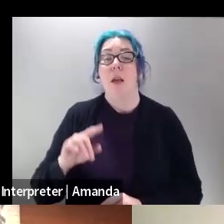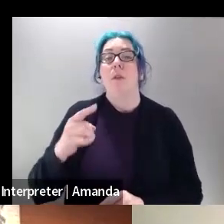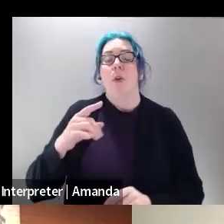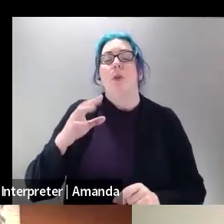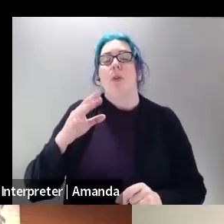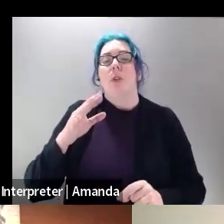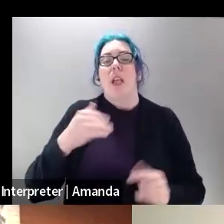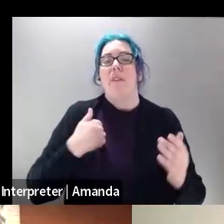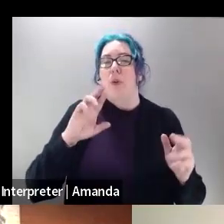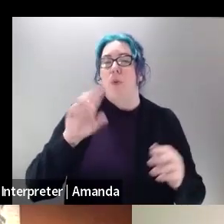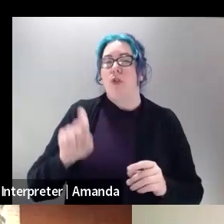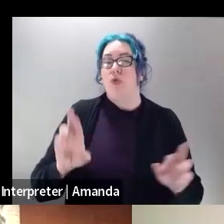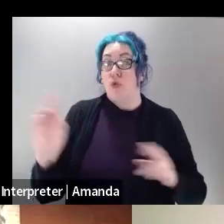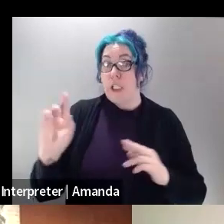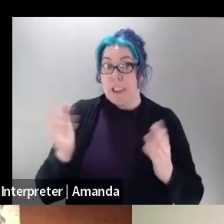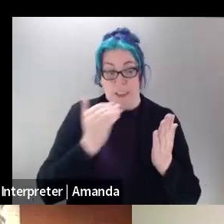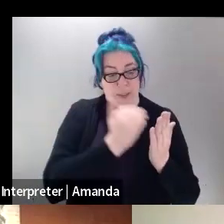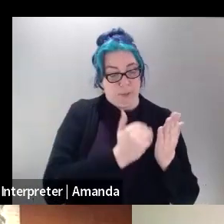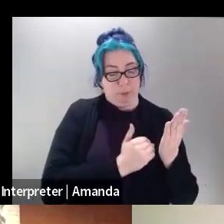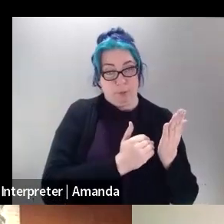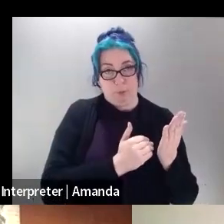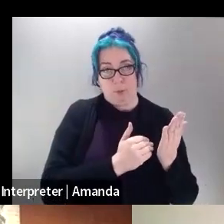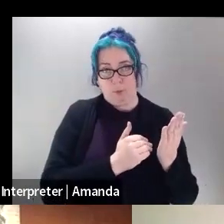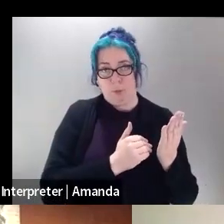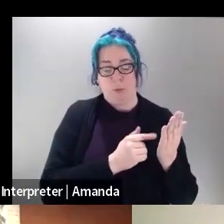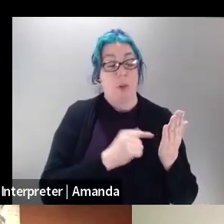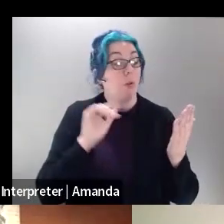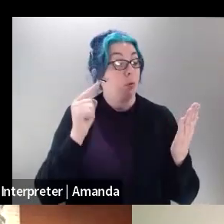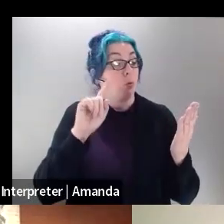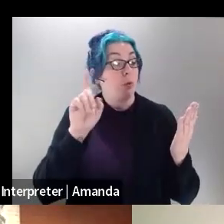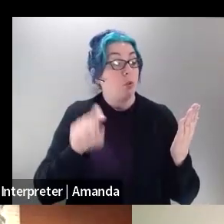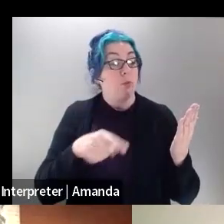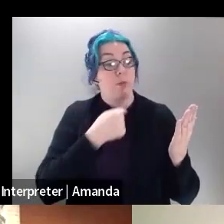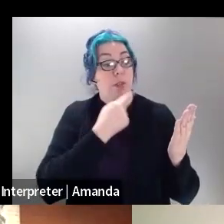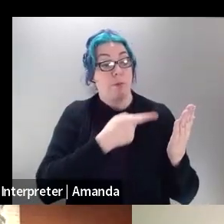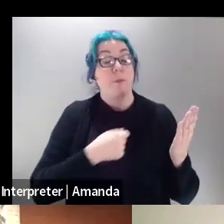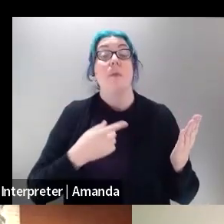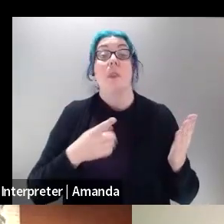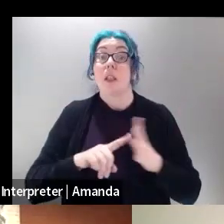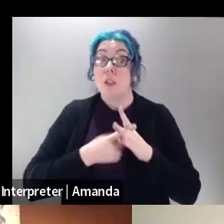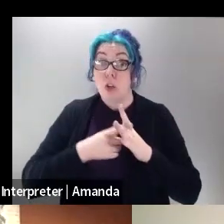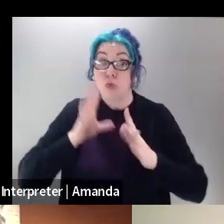from in advance. How after creation, how can we